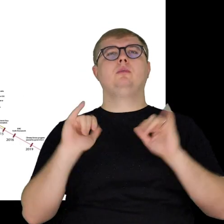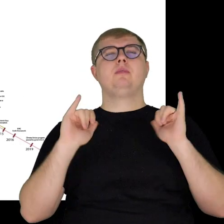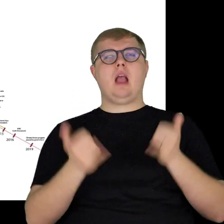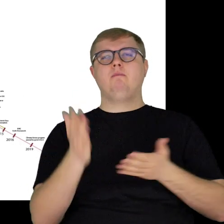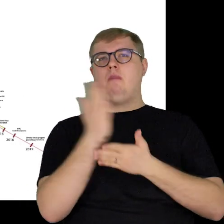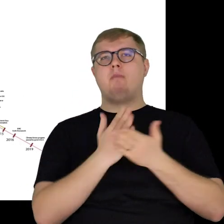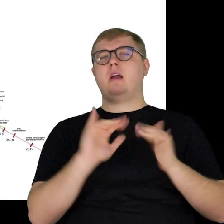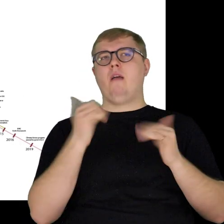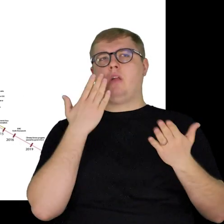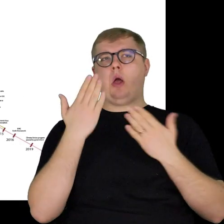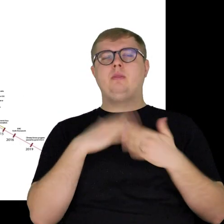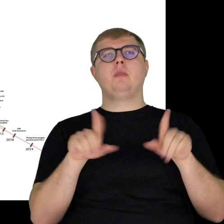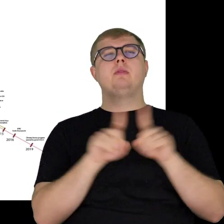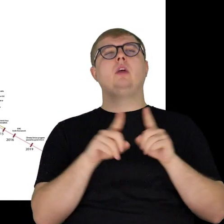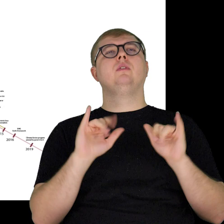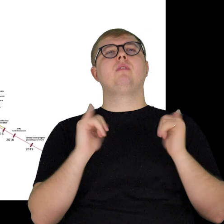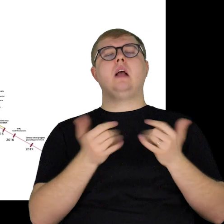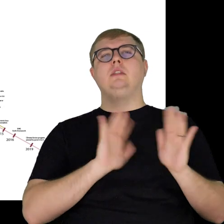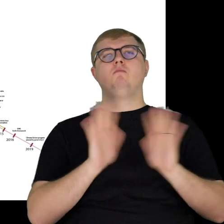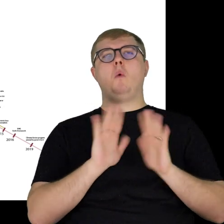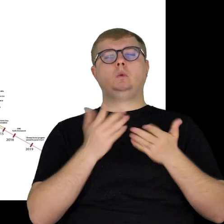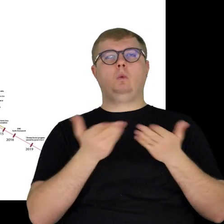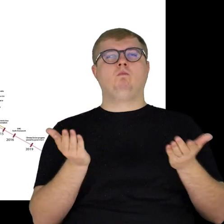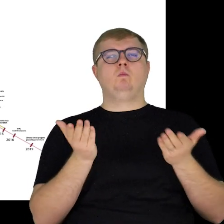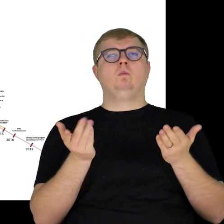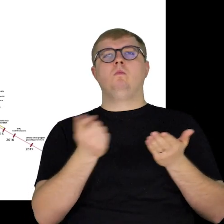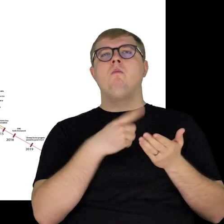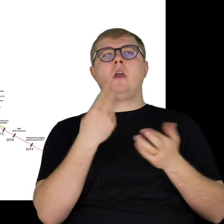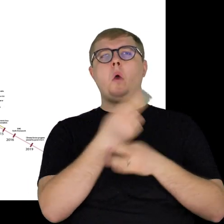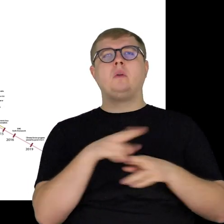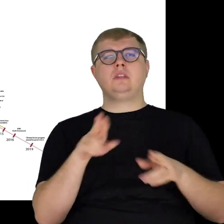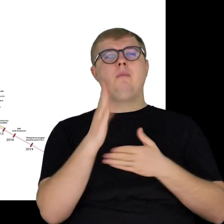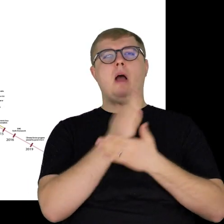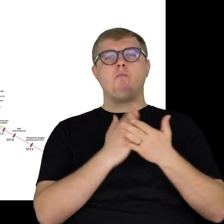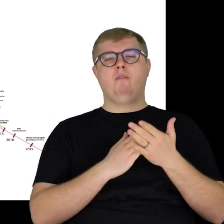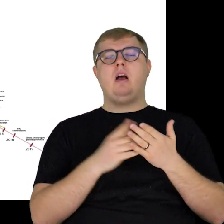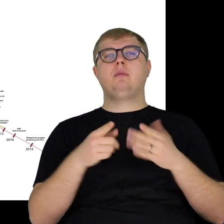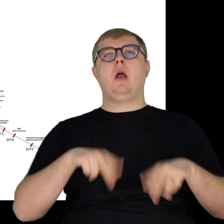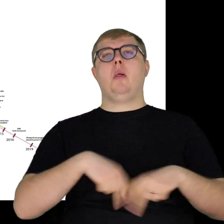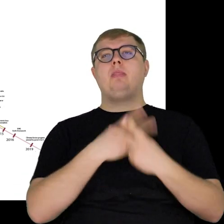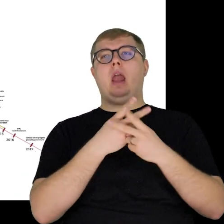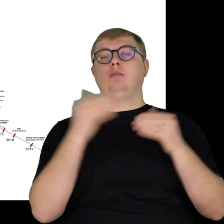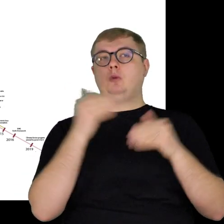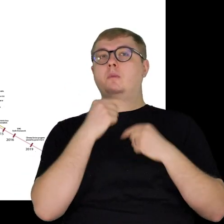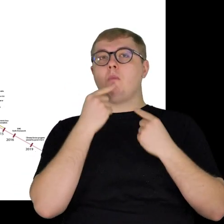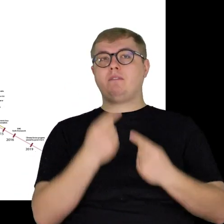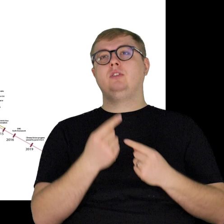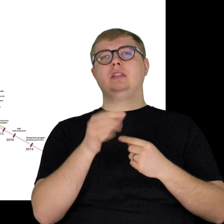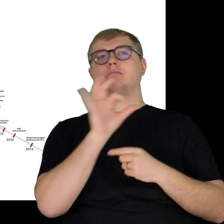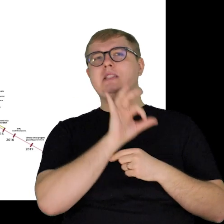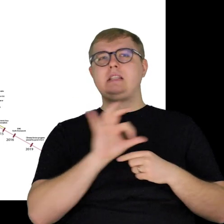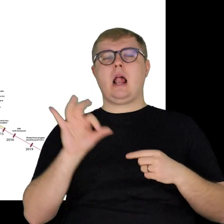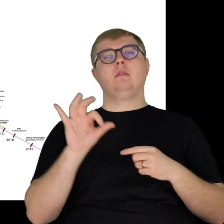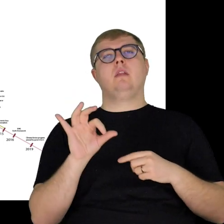somehow the kind of space-time mapping can tell us about the spatial constitution of one